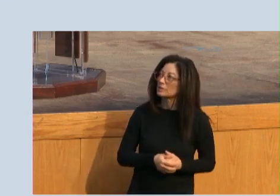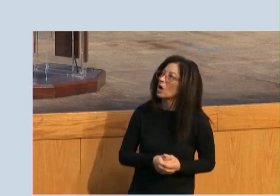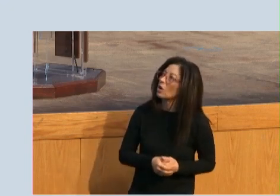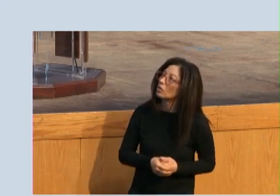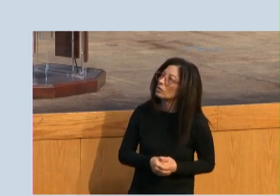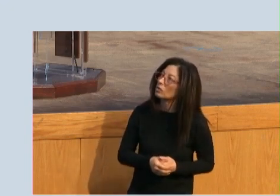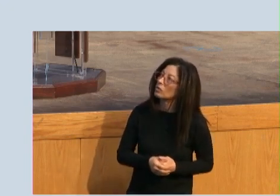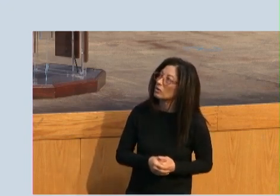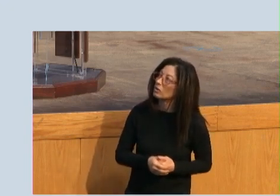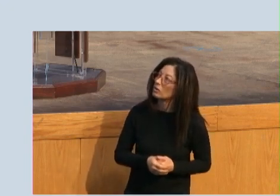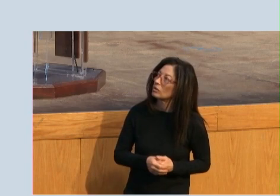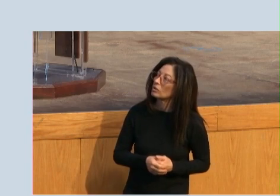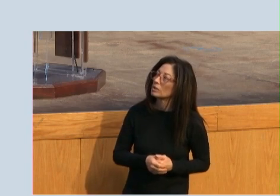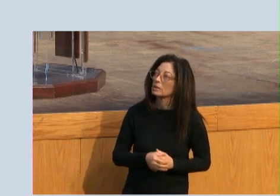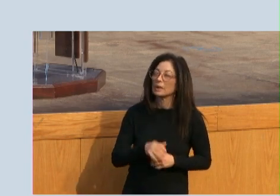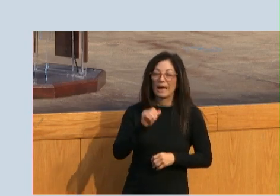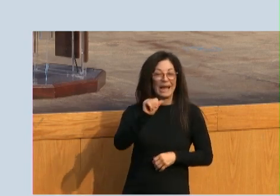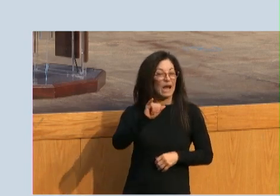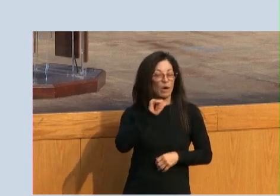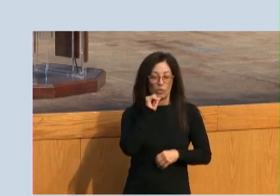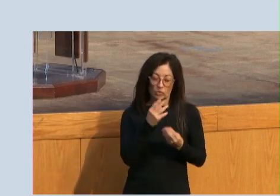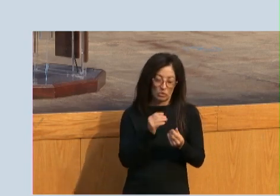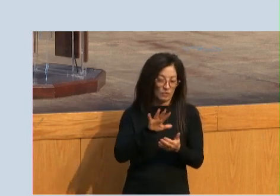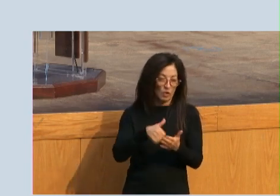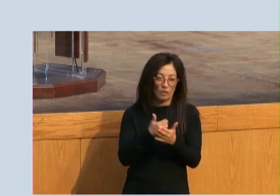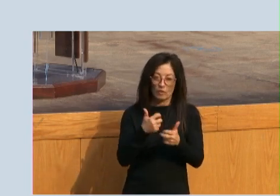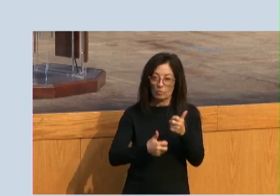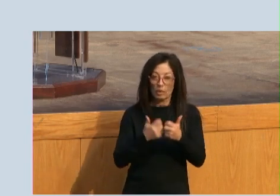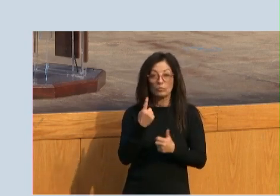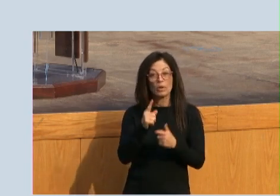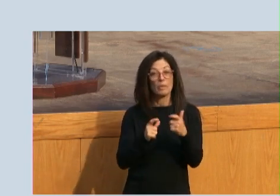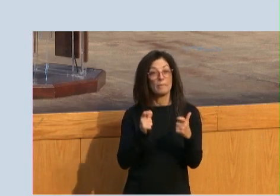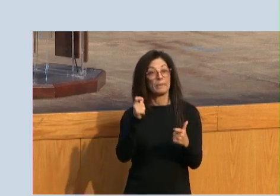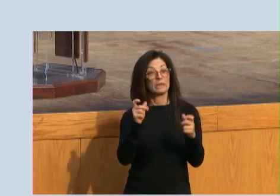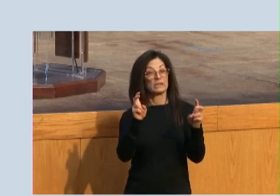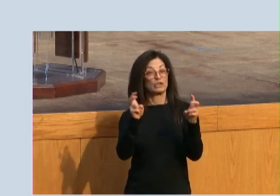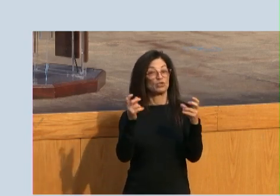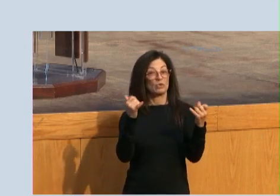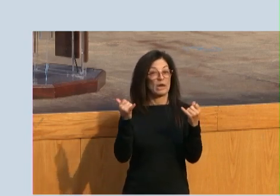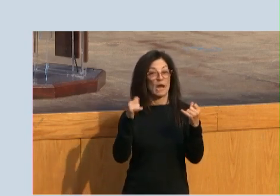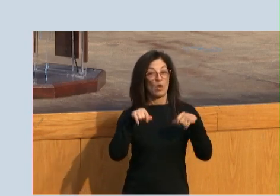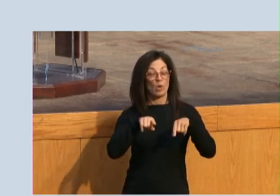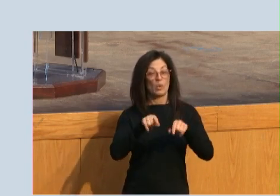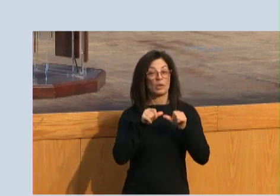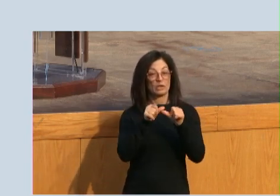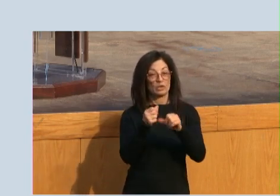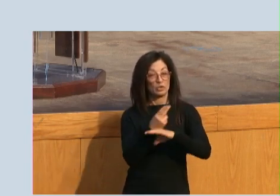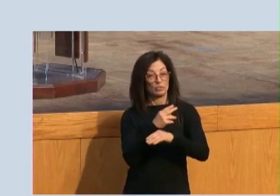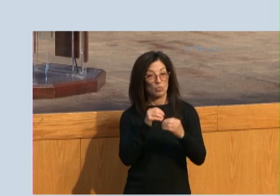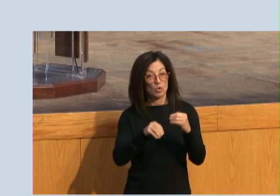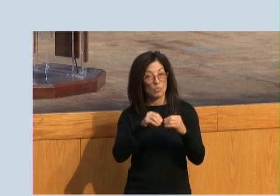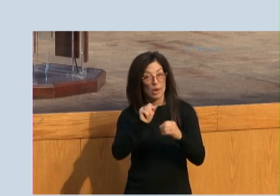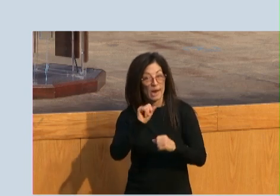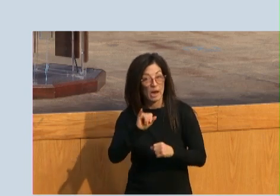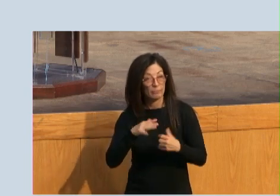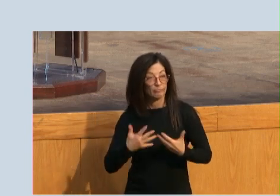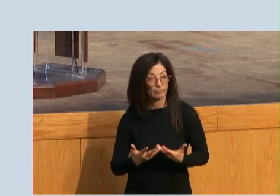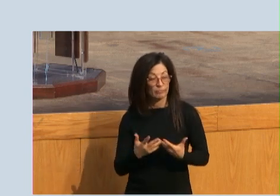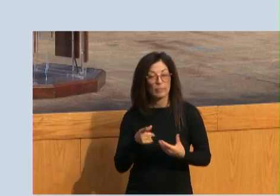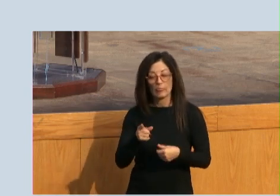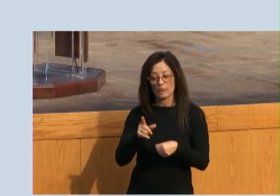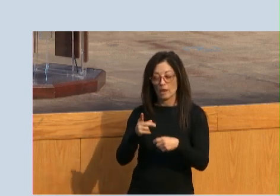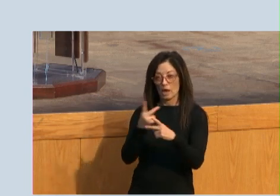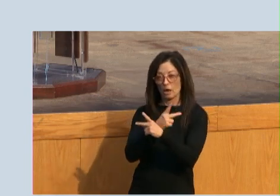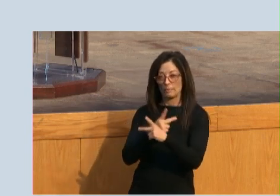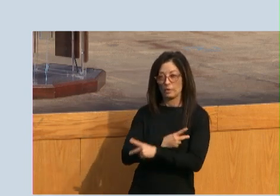is not going to solve all of our problems. One of the biggest issues as we continue to use more and more AI is that the computing